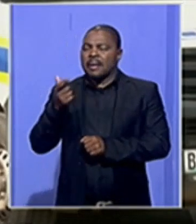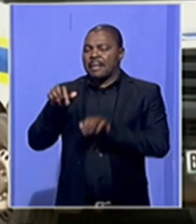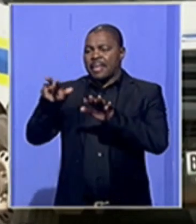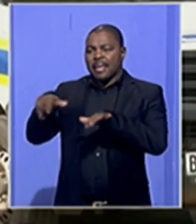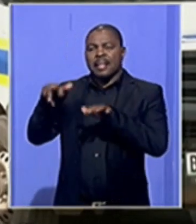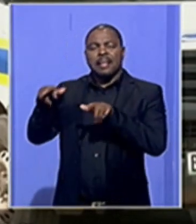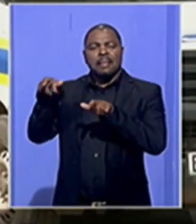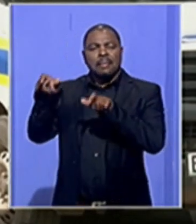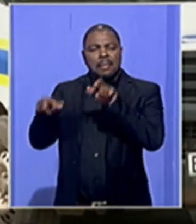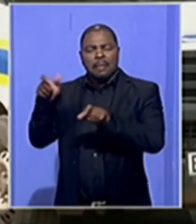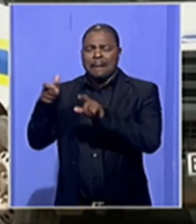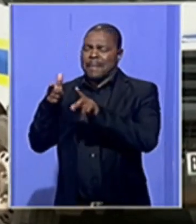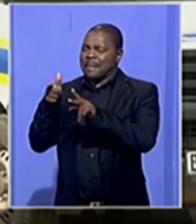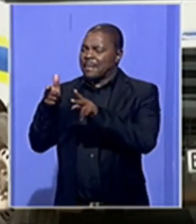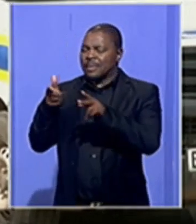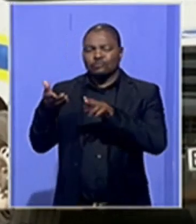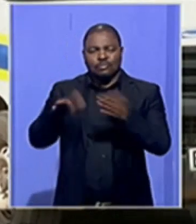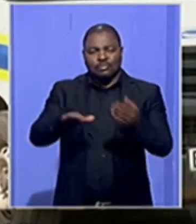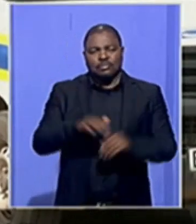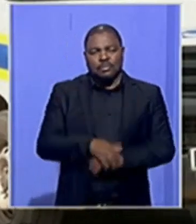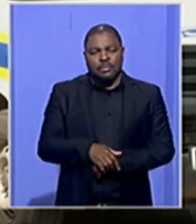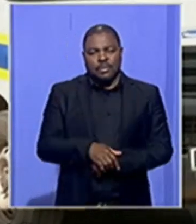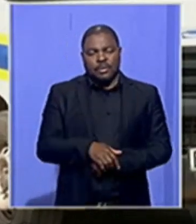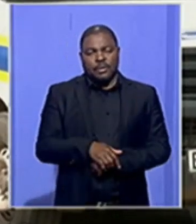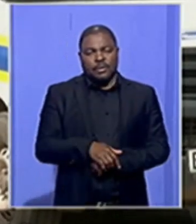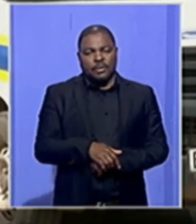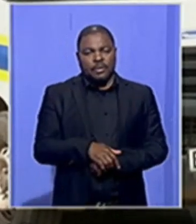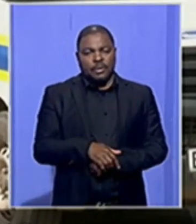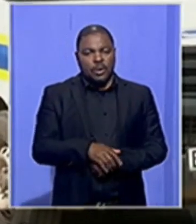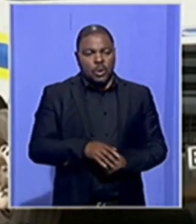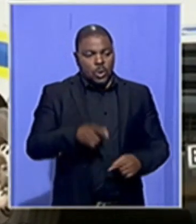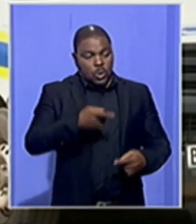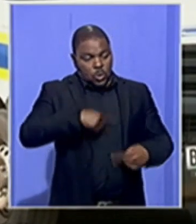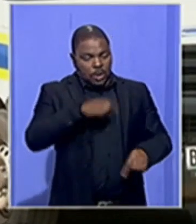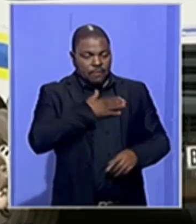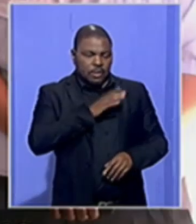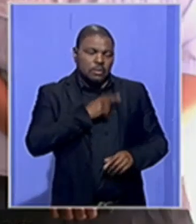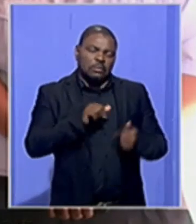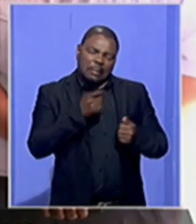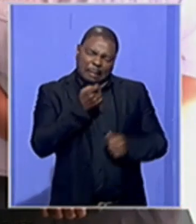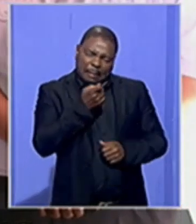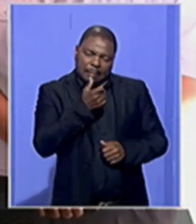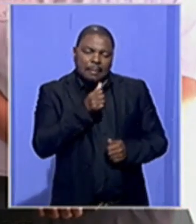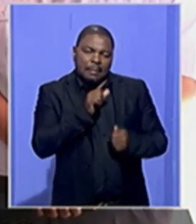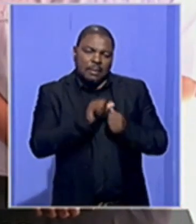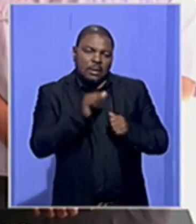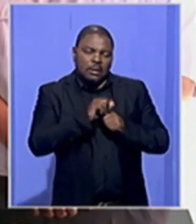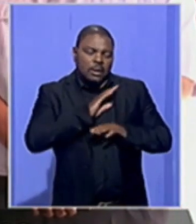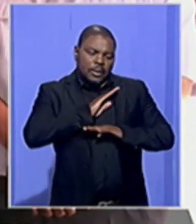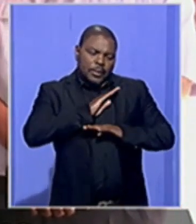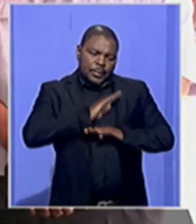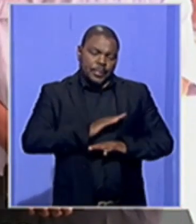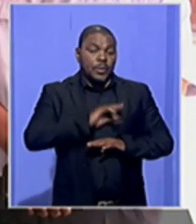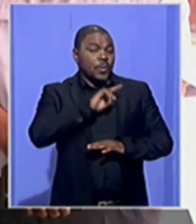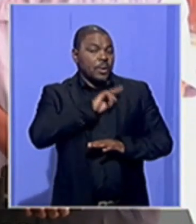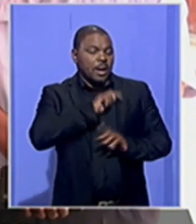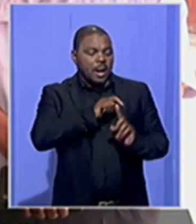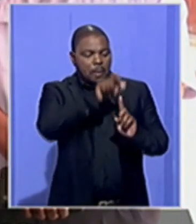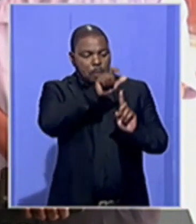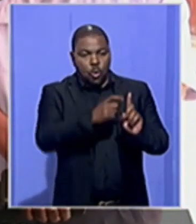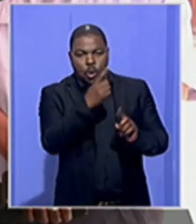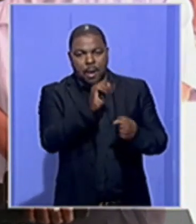ba le 18. We feel a little bit of relief of at least having one person arrested,